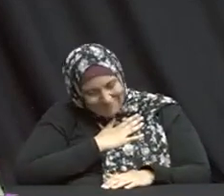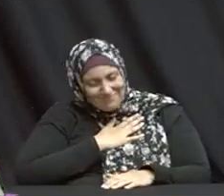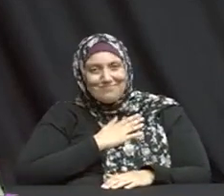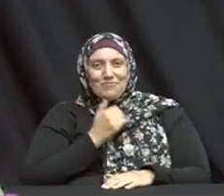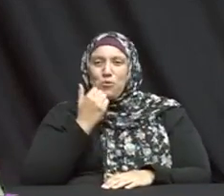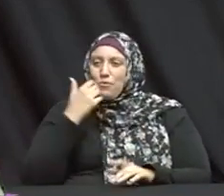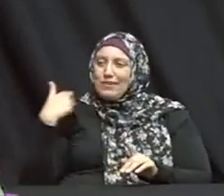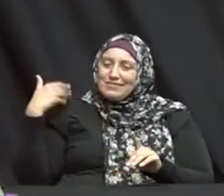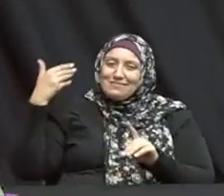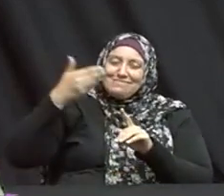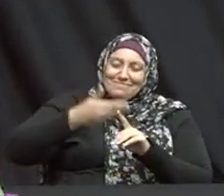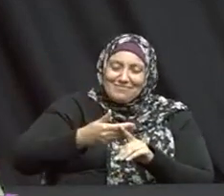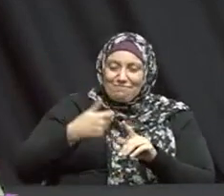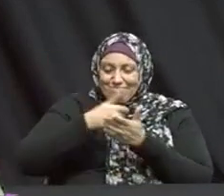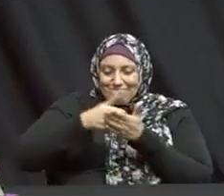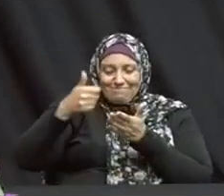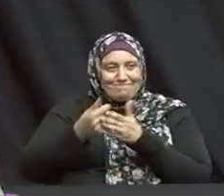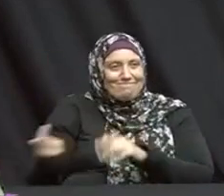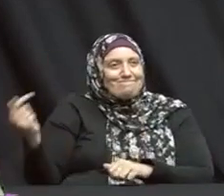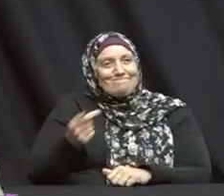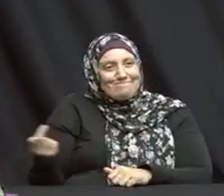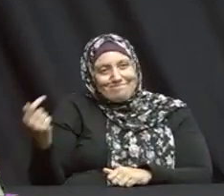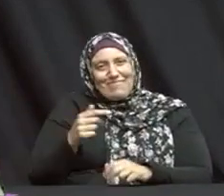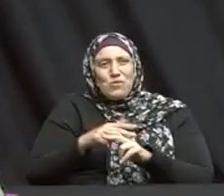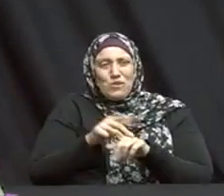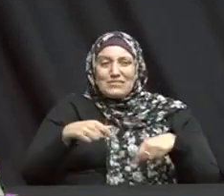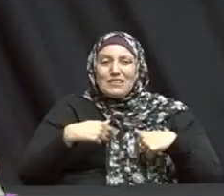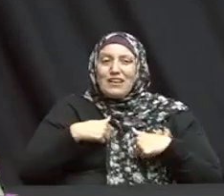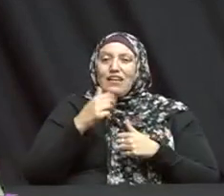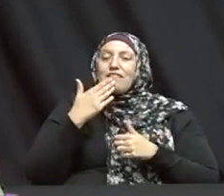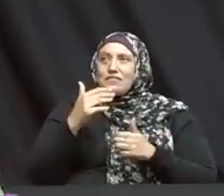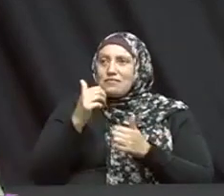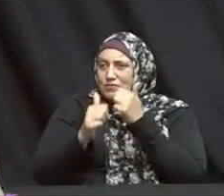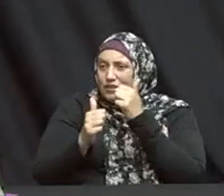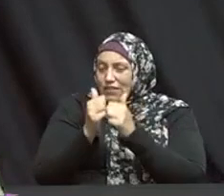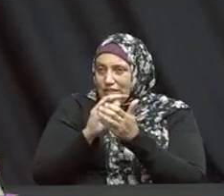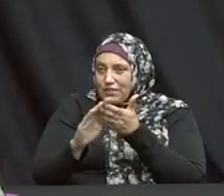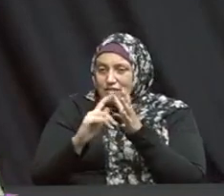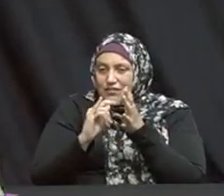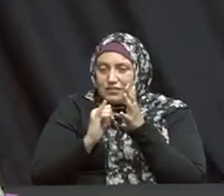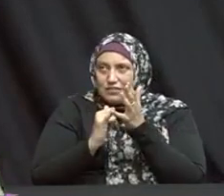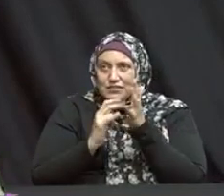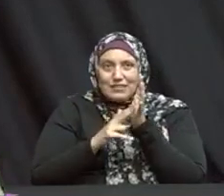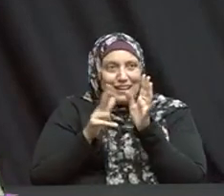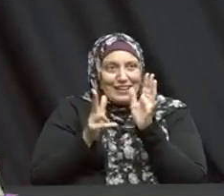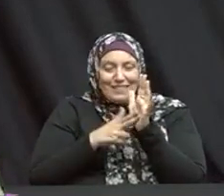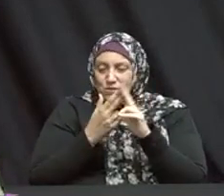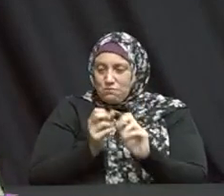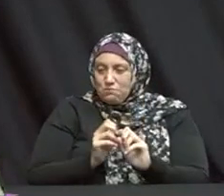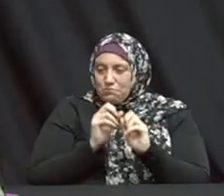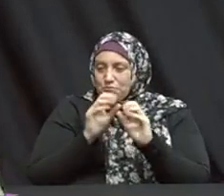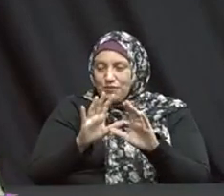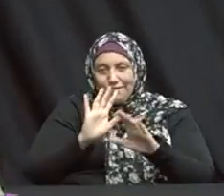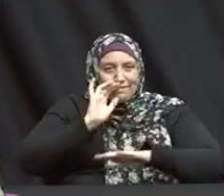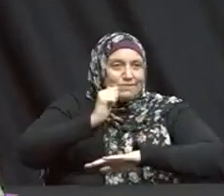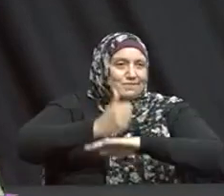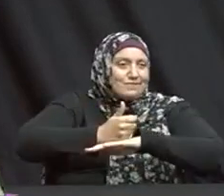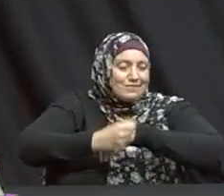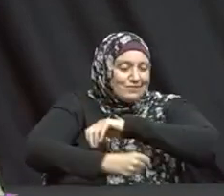us. Brother Hasnain, for really putting the foundation of these two programs